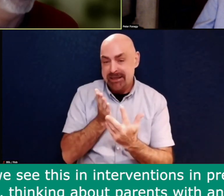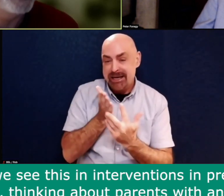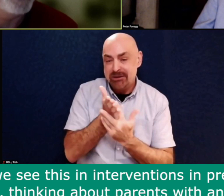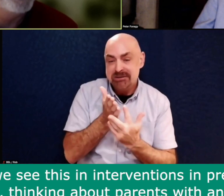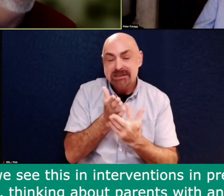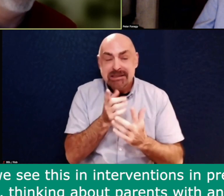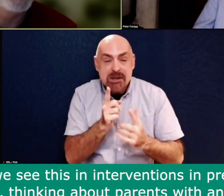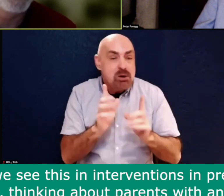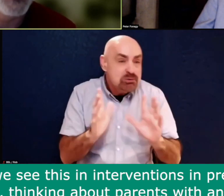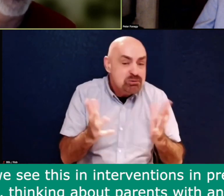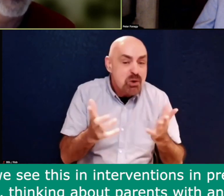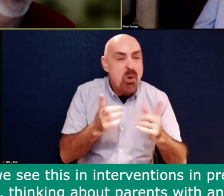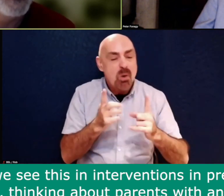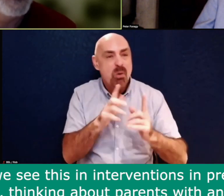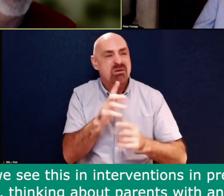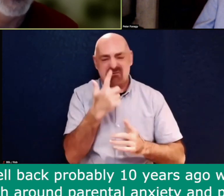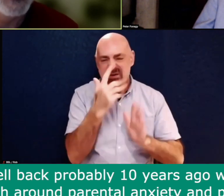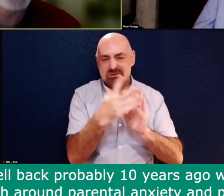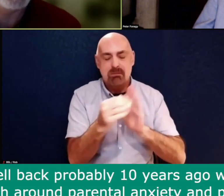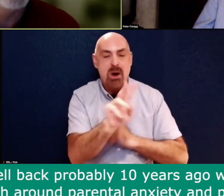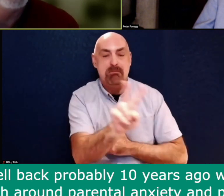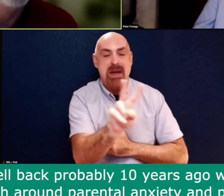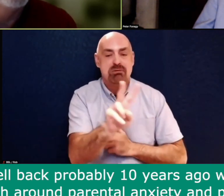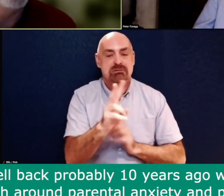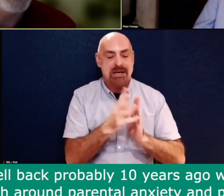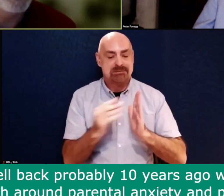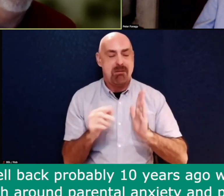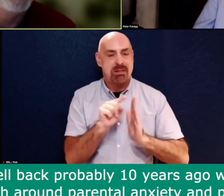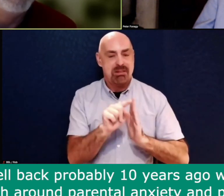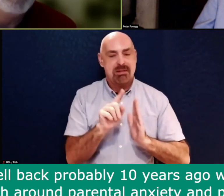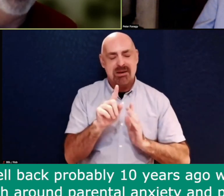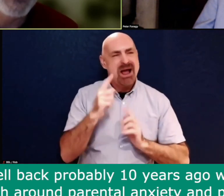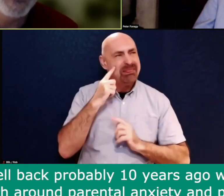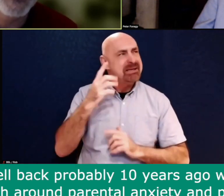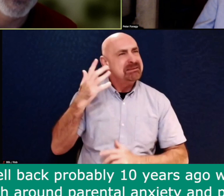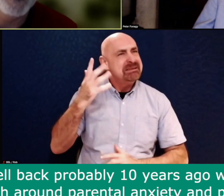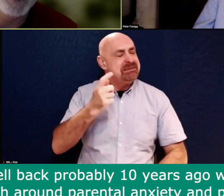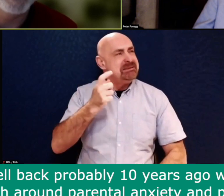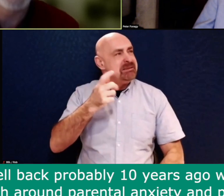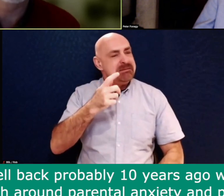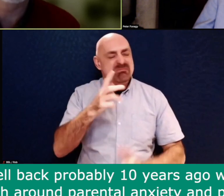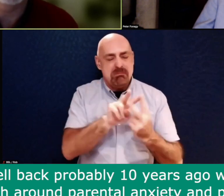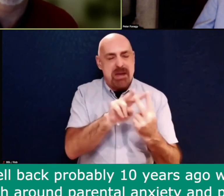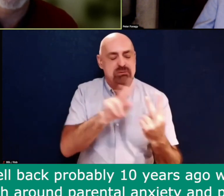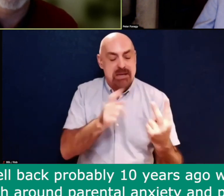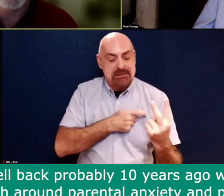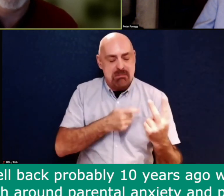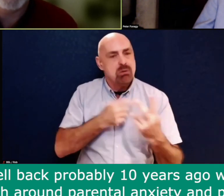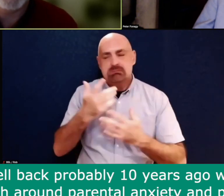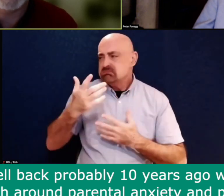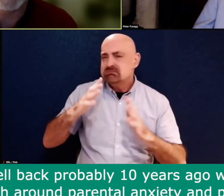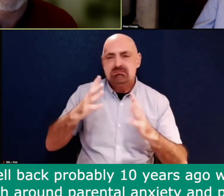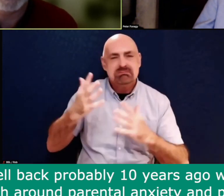So thinking about parents with anxiety, there was a little spell going back probably 10 years ago where there was a lot of research